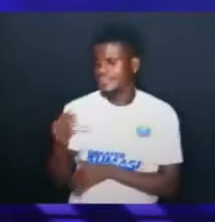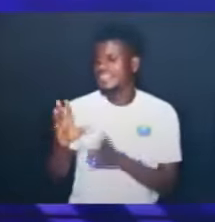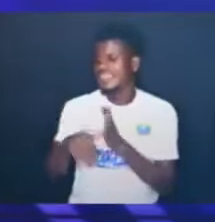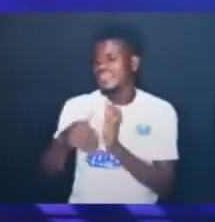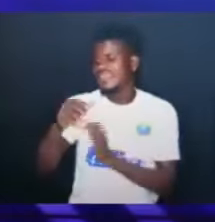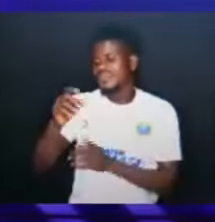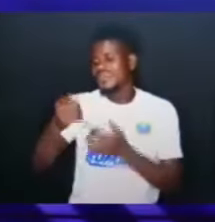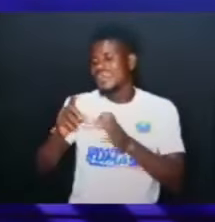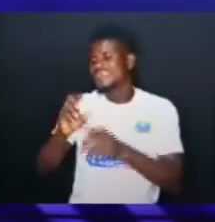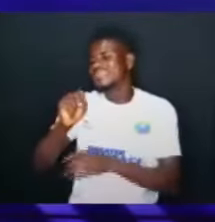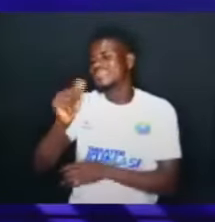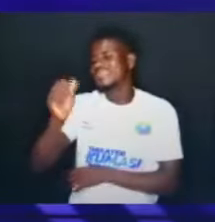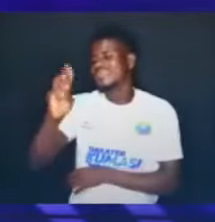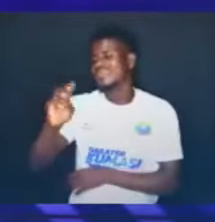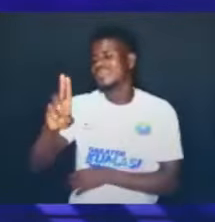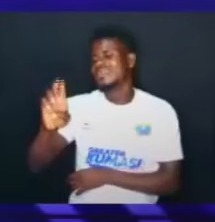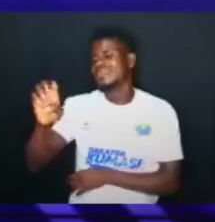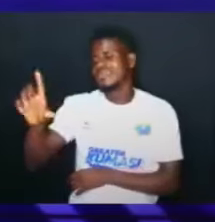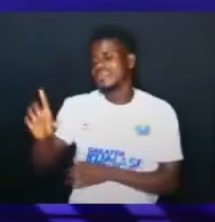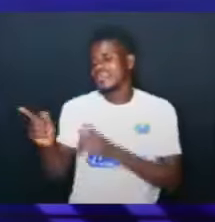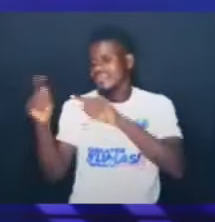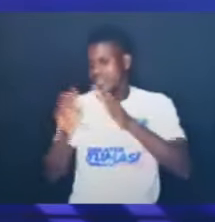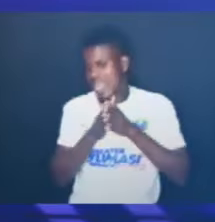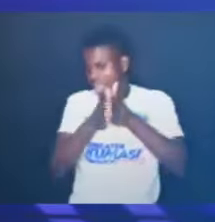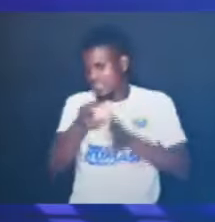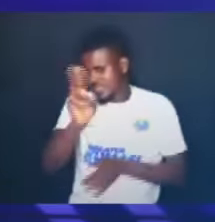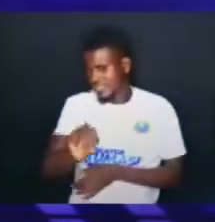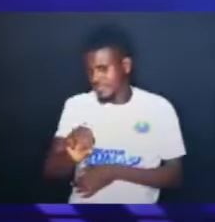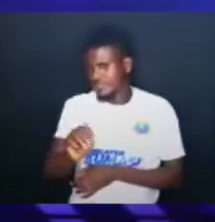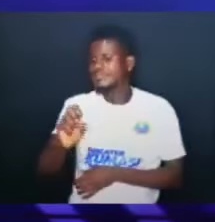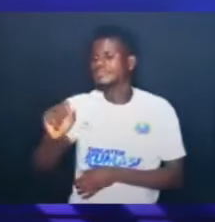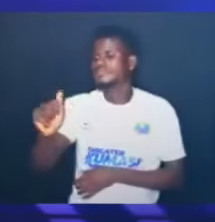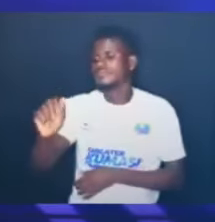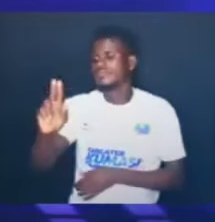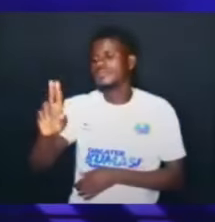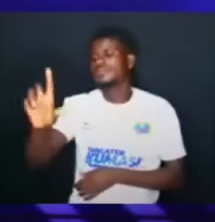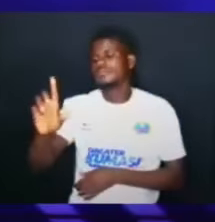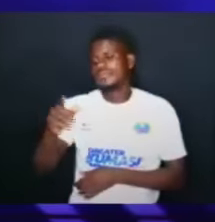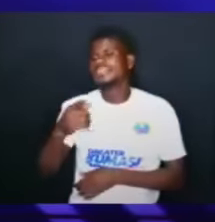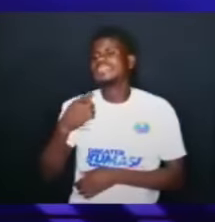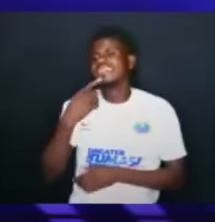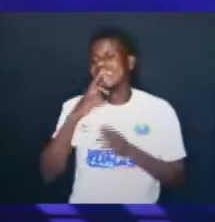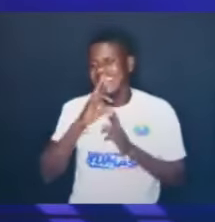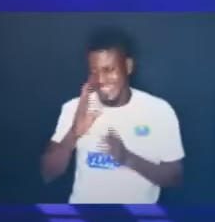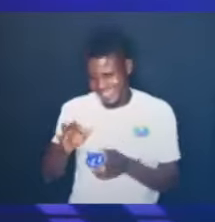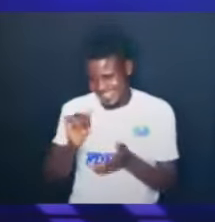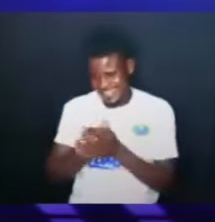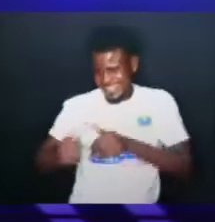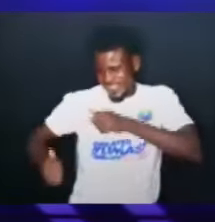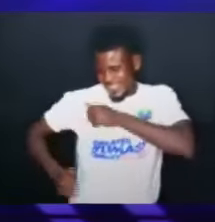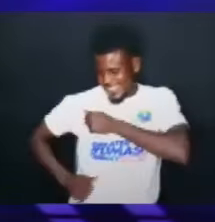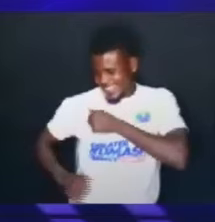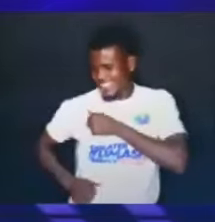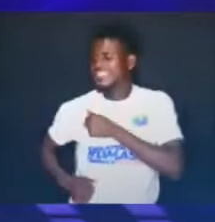when he was confronted by Samuel, "The soldiers brought them from the Amalekites. They spared